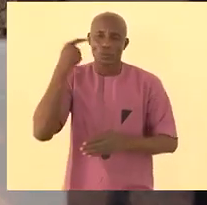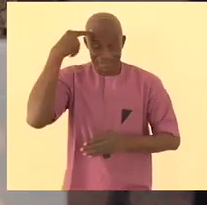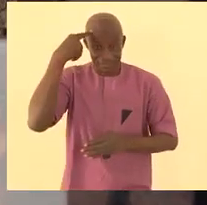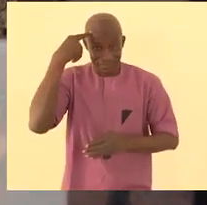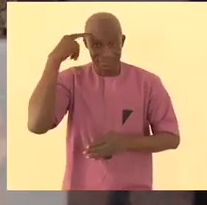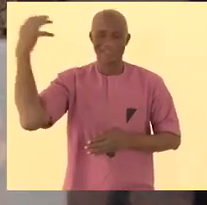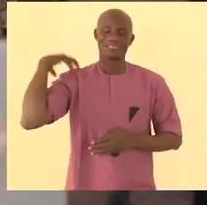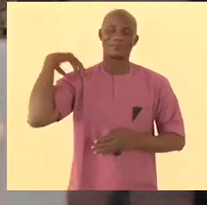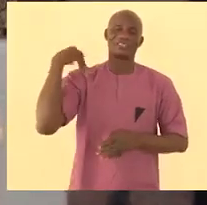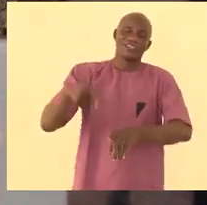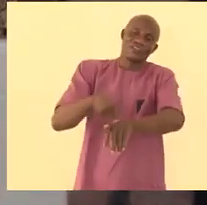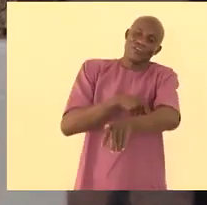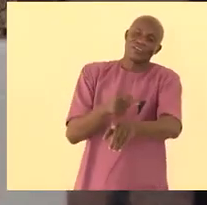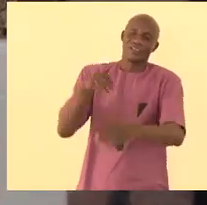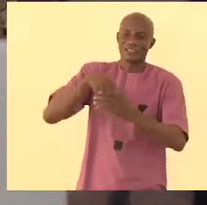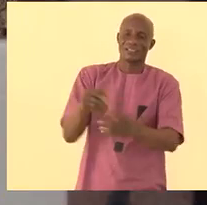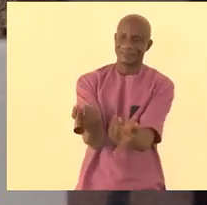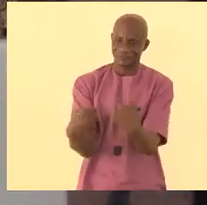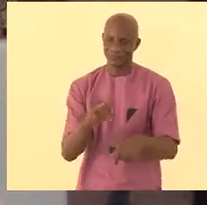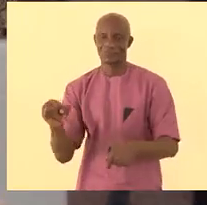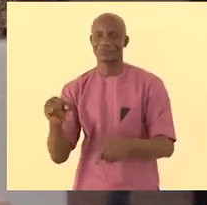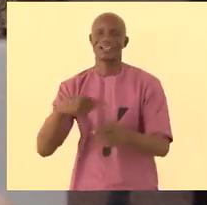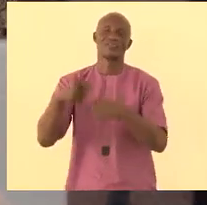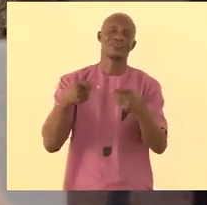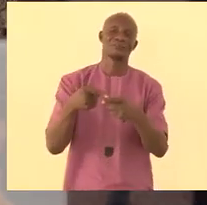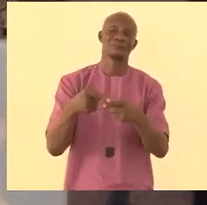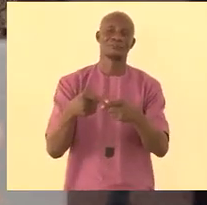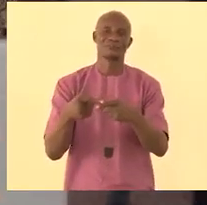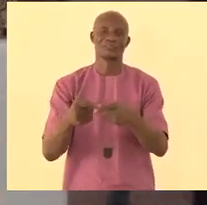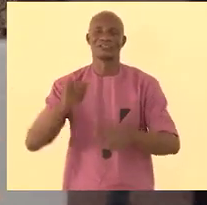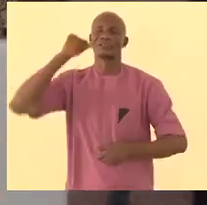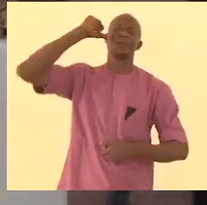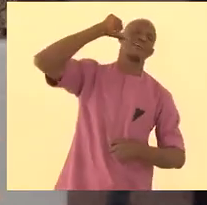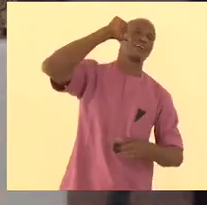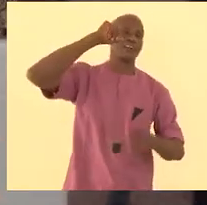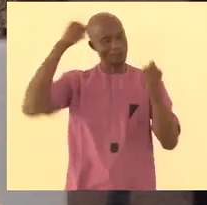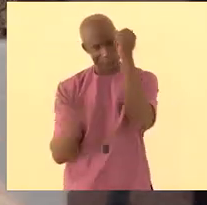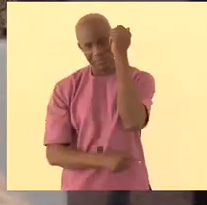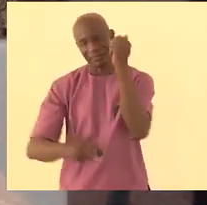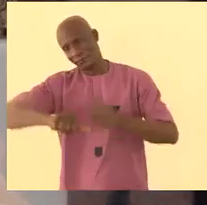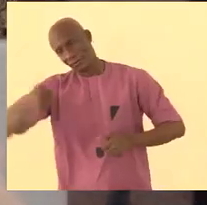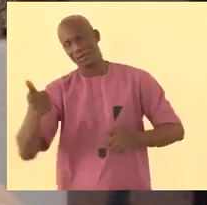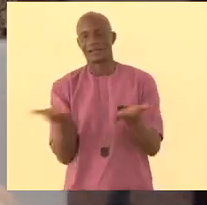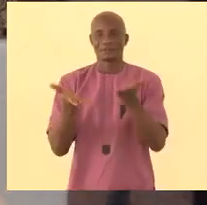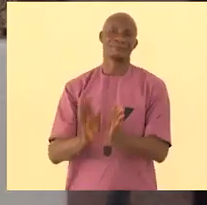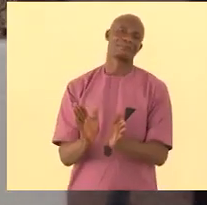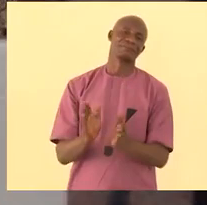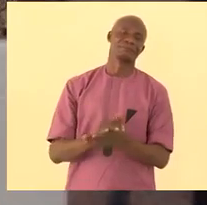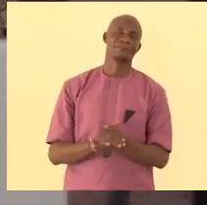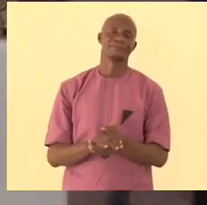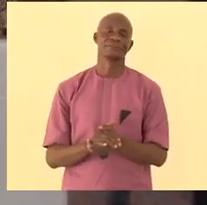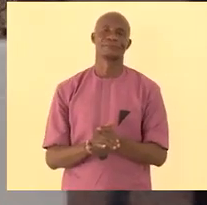that the master is long in coming and goes about getting drunk and beating all the other servants.